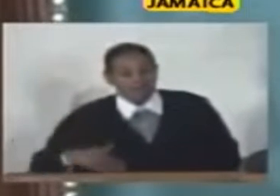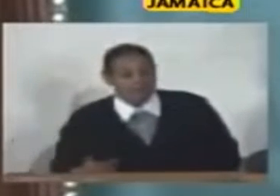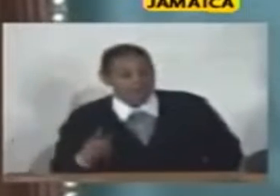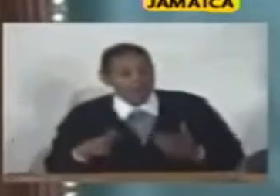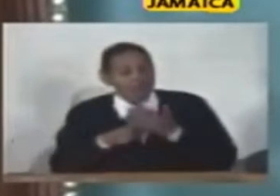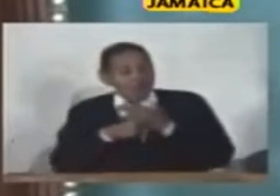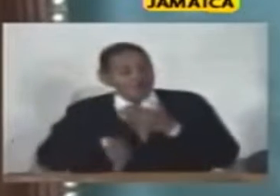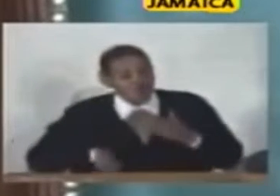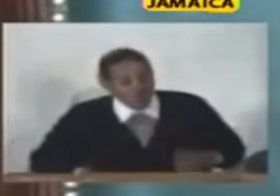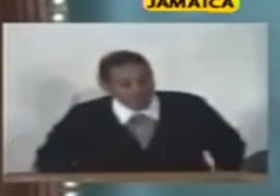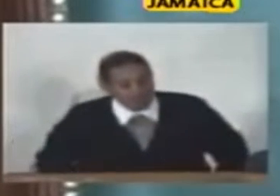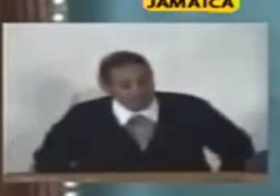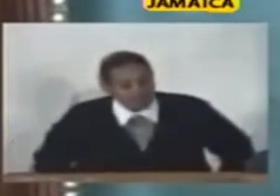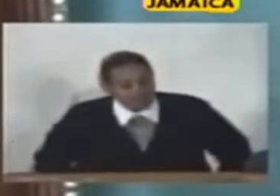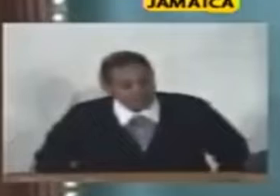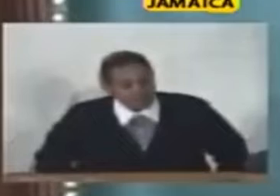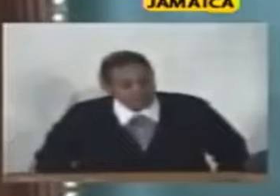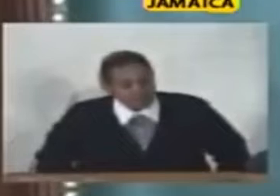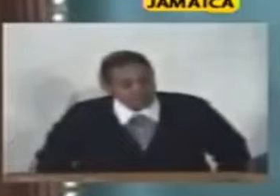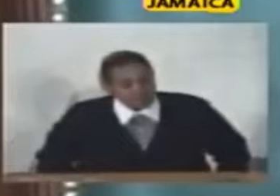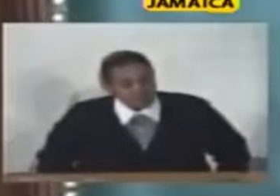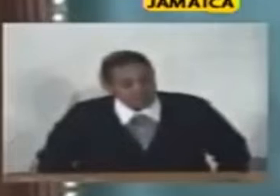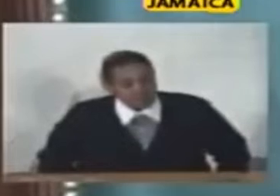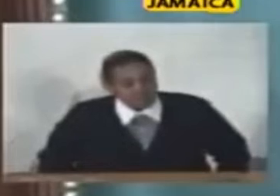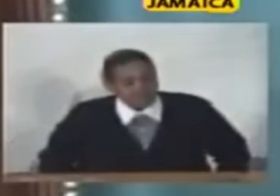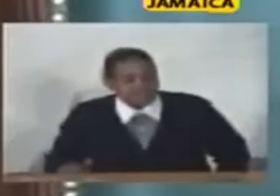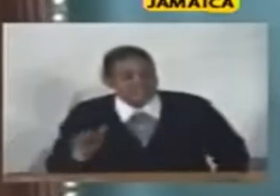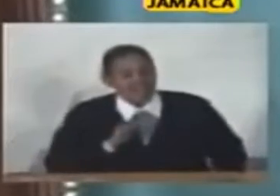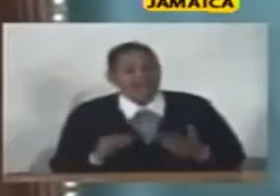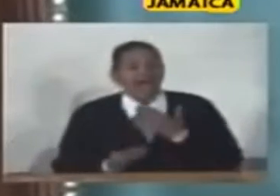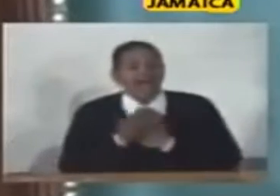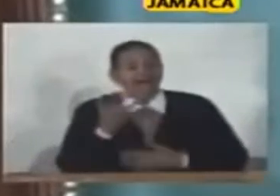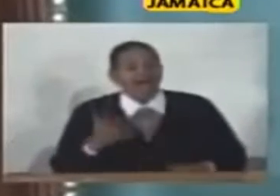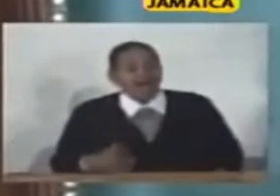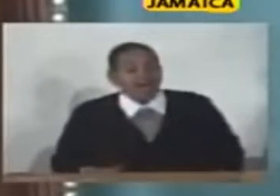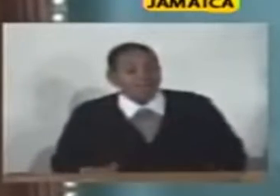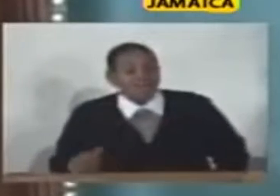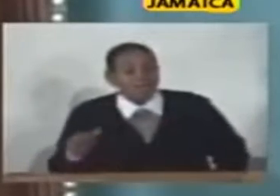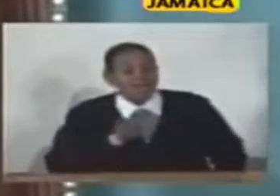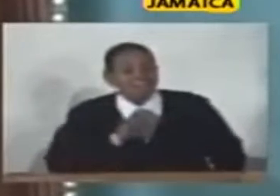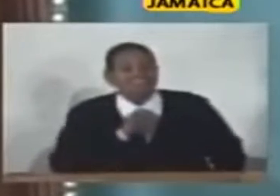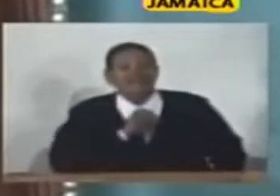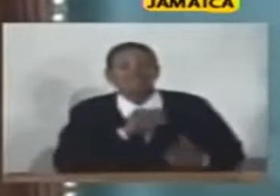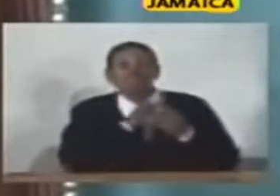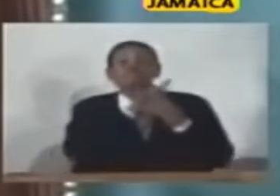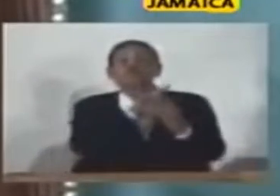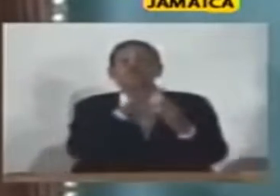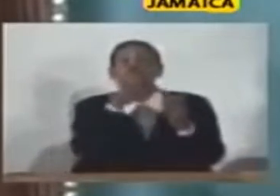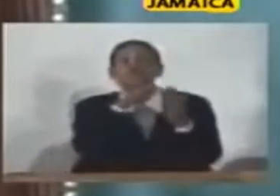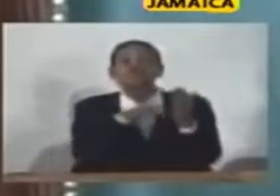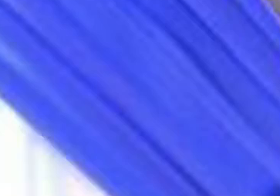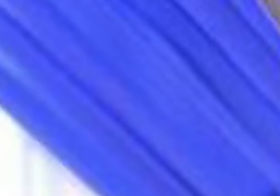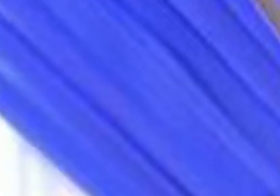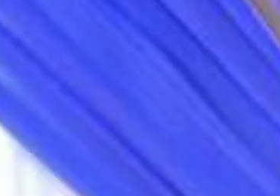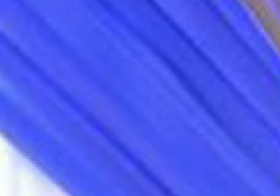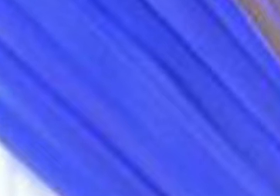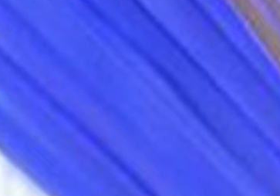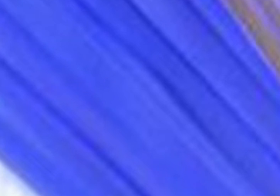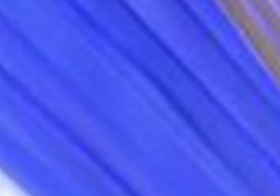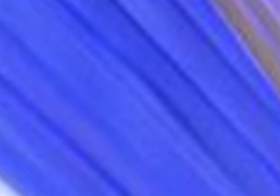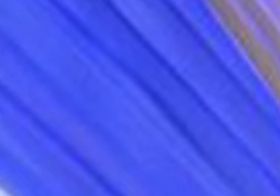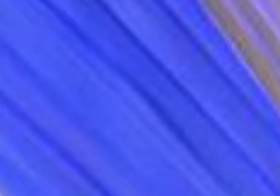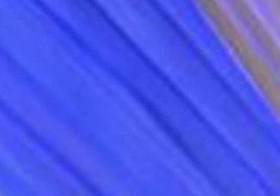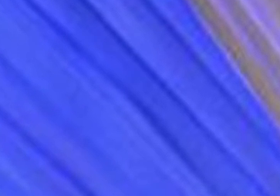also had a responsibility to ensure that there are no discussions in the parliament which could prejudice any current court cases.